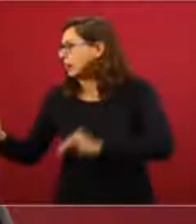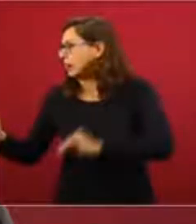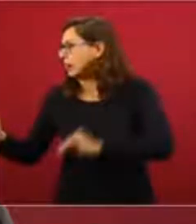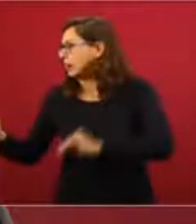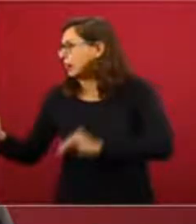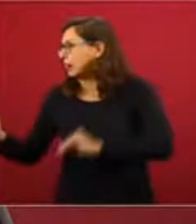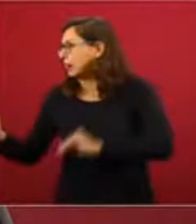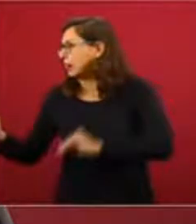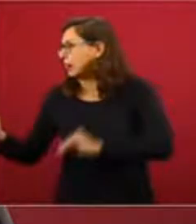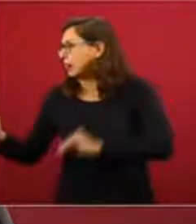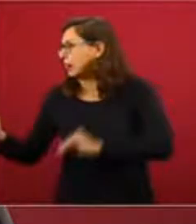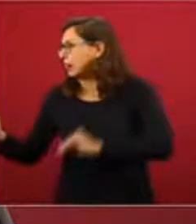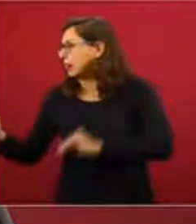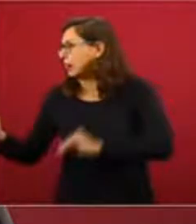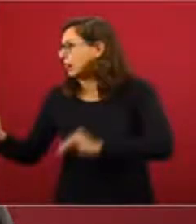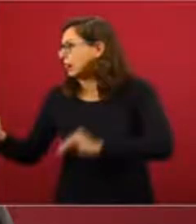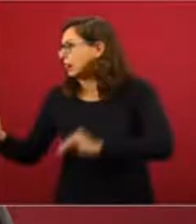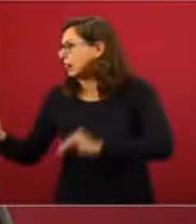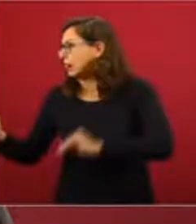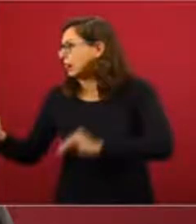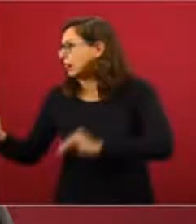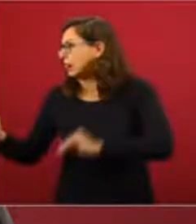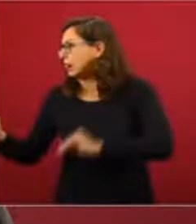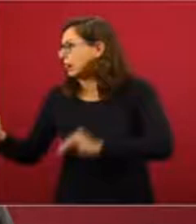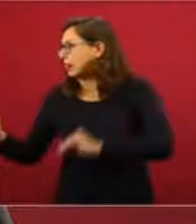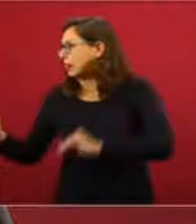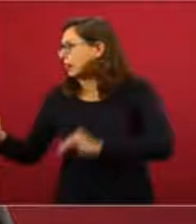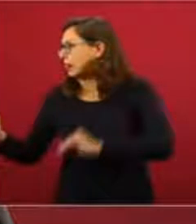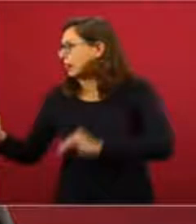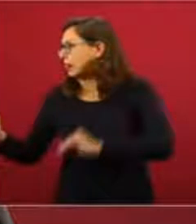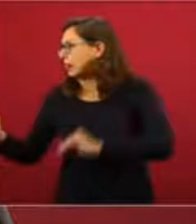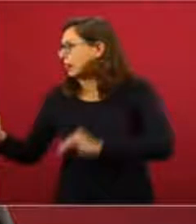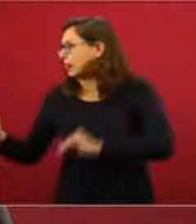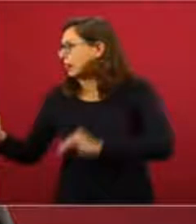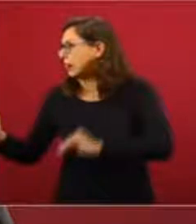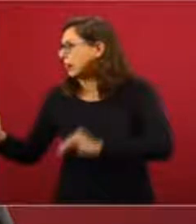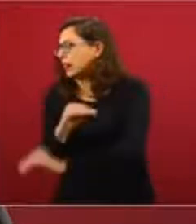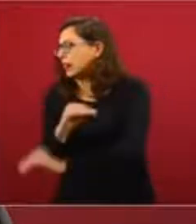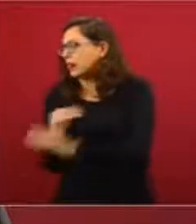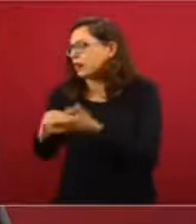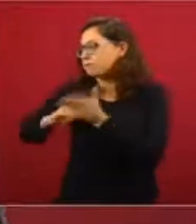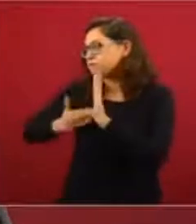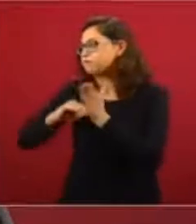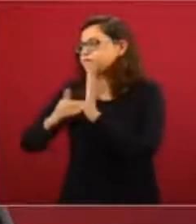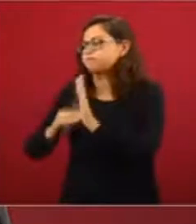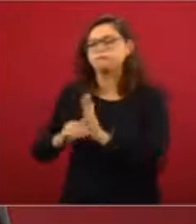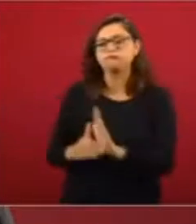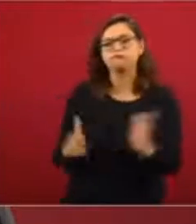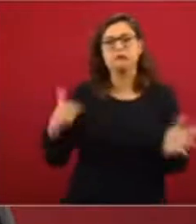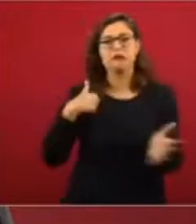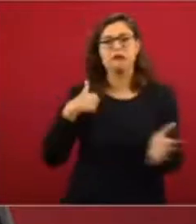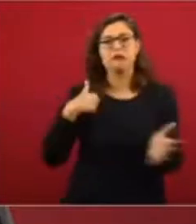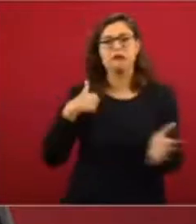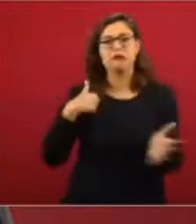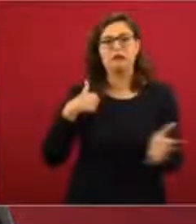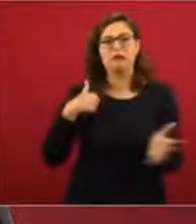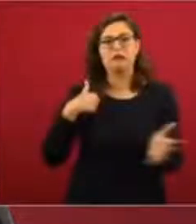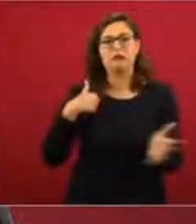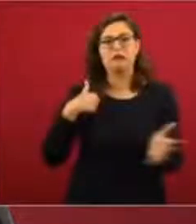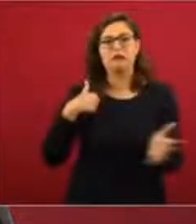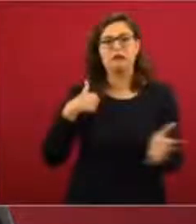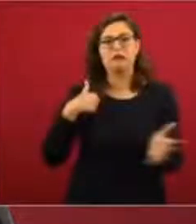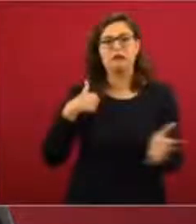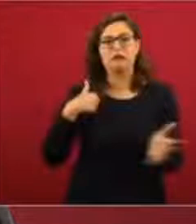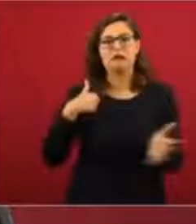the positions. This is not a matter of triumphing at any cost, Sin escrúpulos morales without